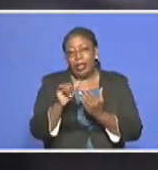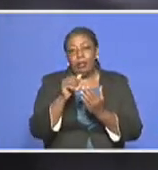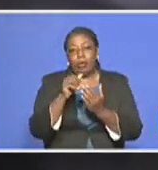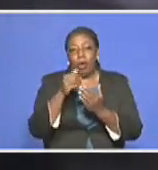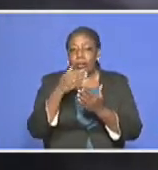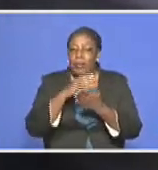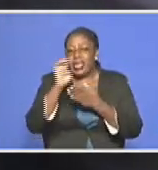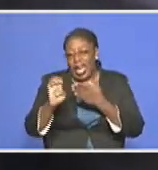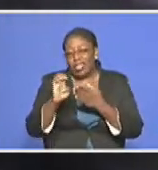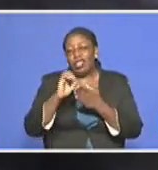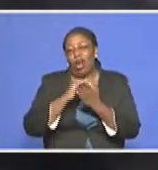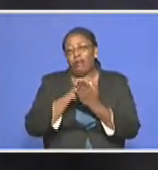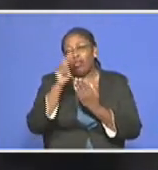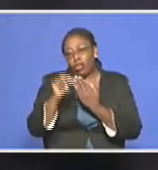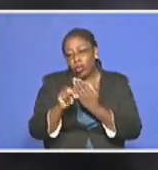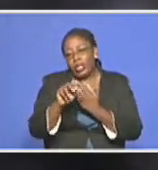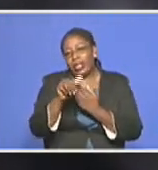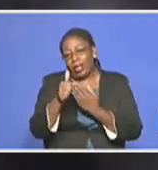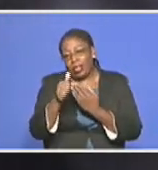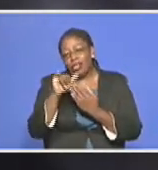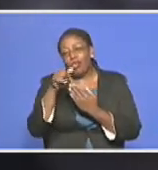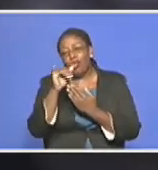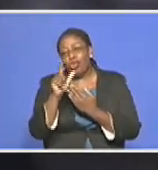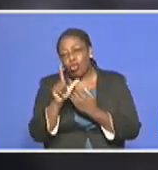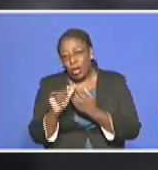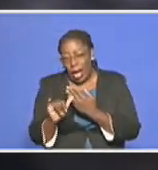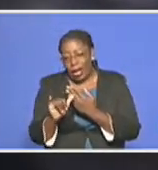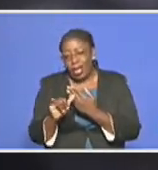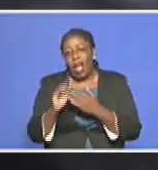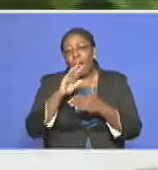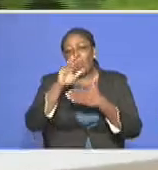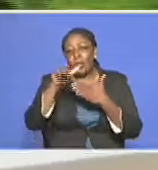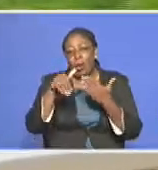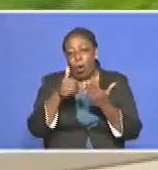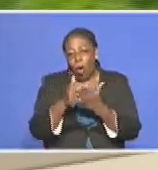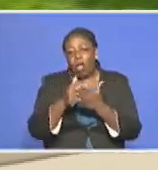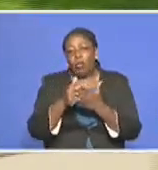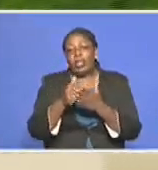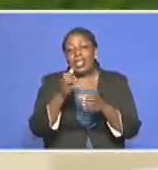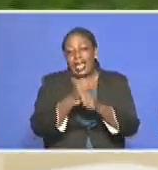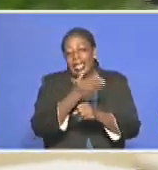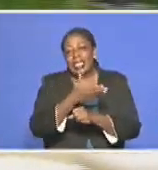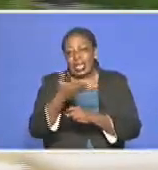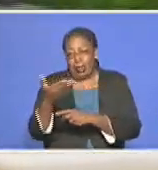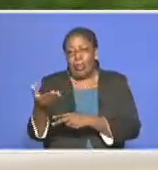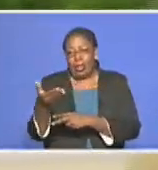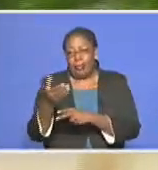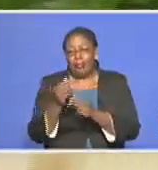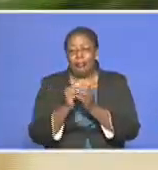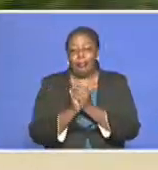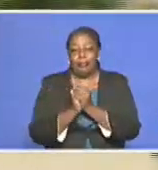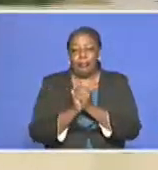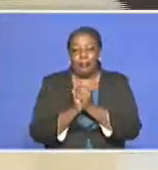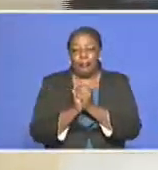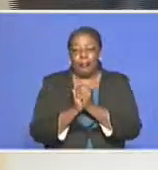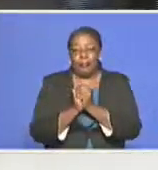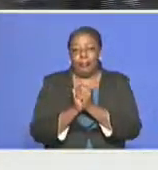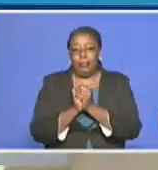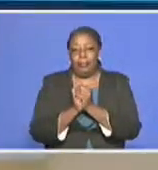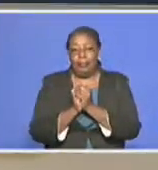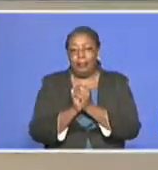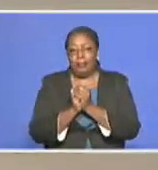June and the others in July. But everybody will receive something. Cleopatra Murphy, ZNS Network